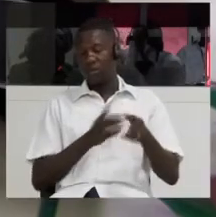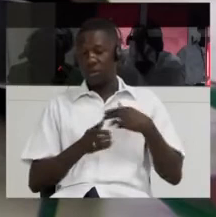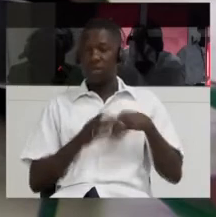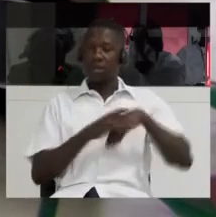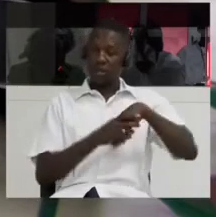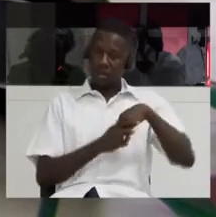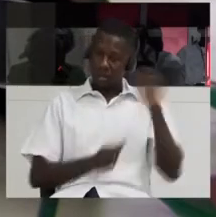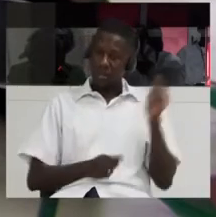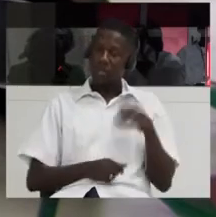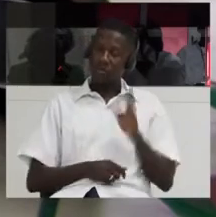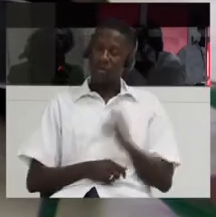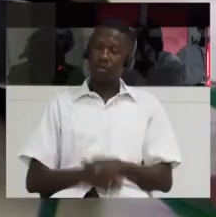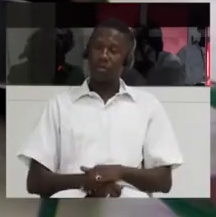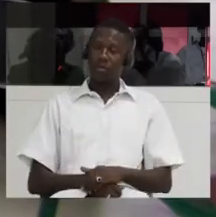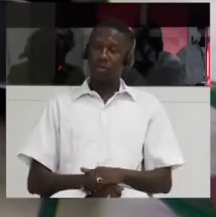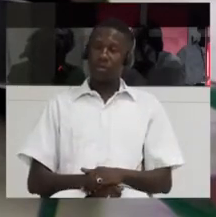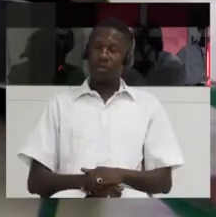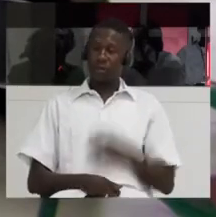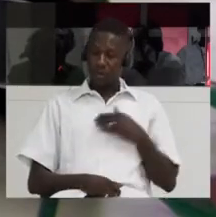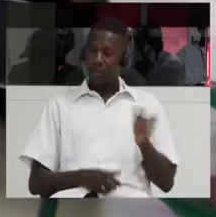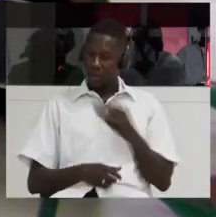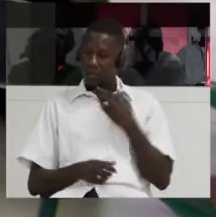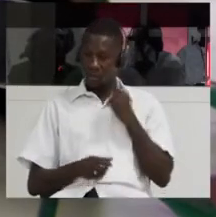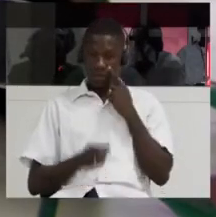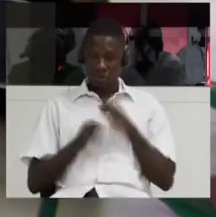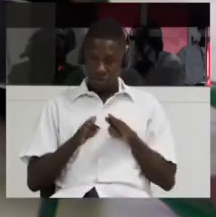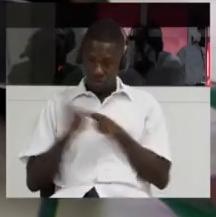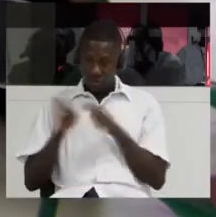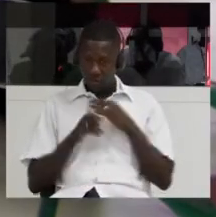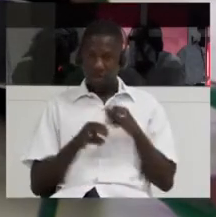saw movements in the barracks, we came back and give that situation report.